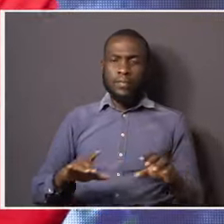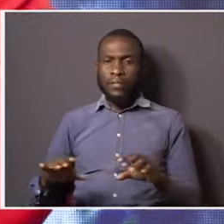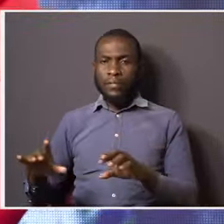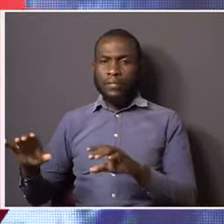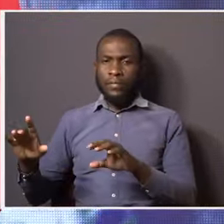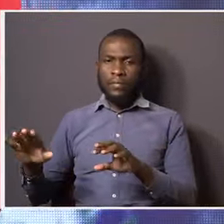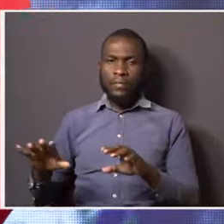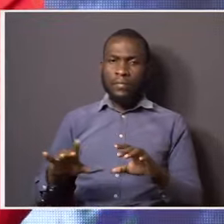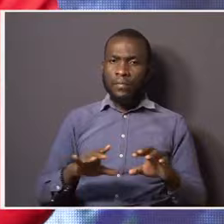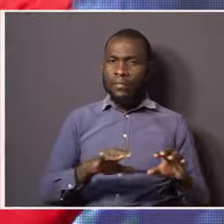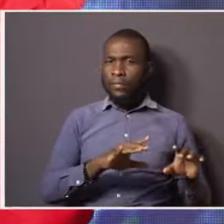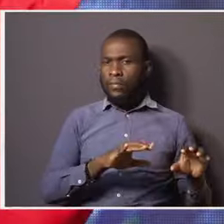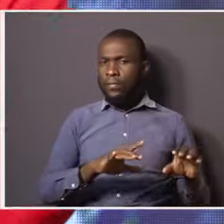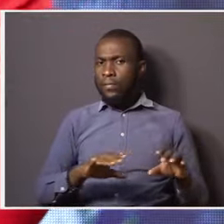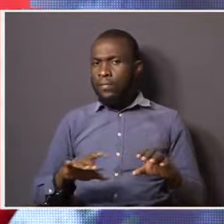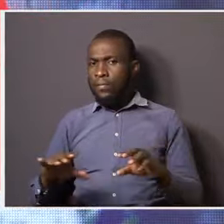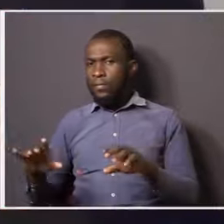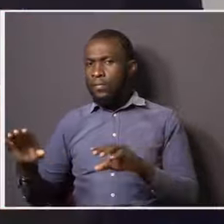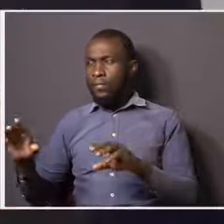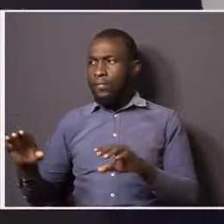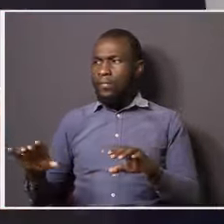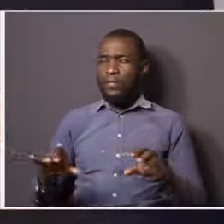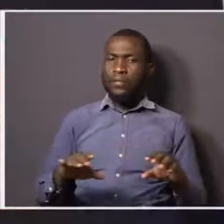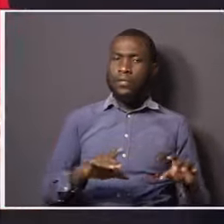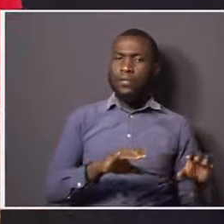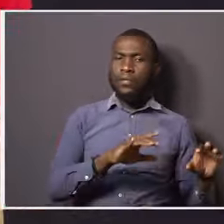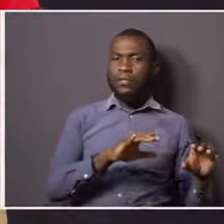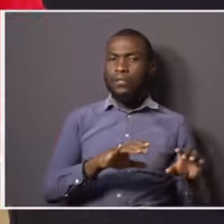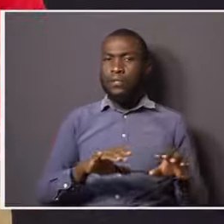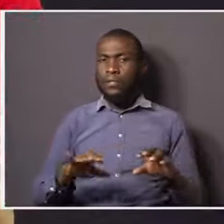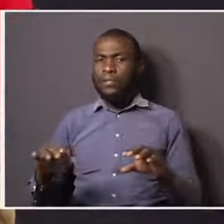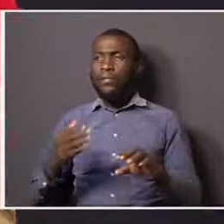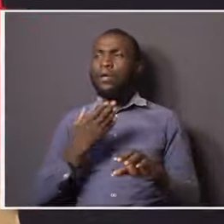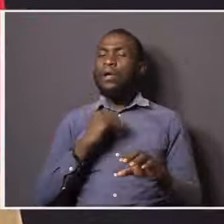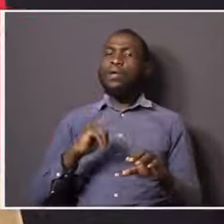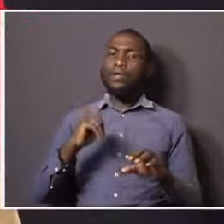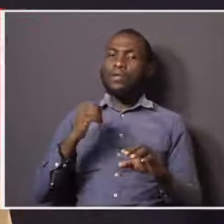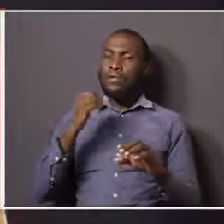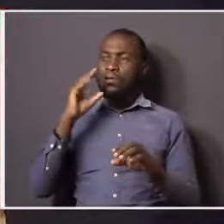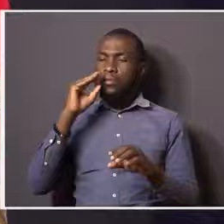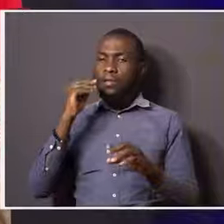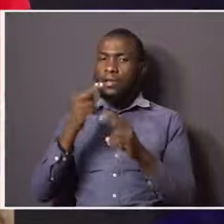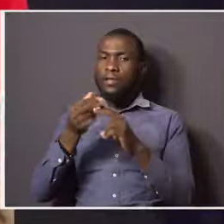I just want to speak the name of Jesus